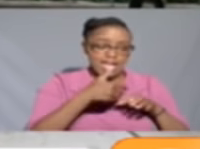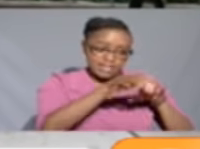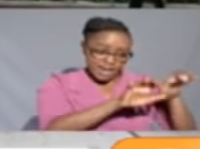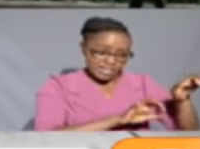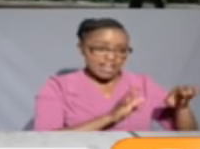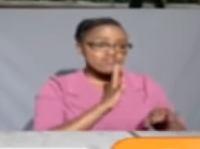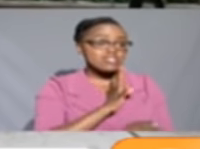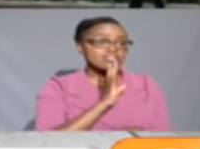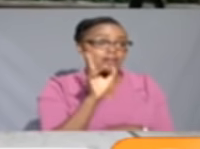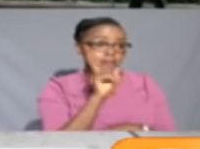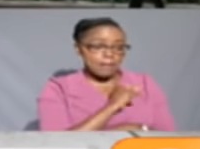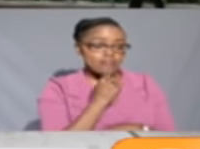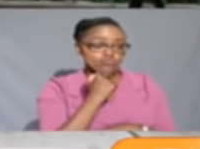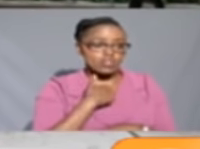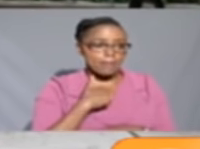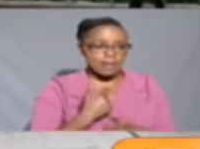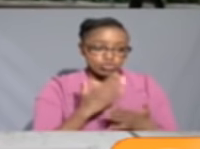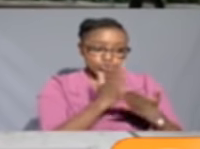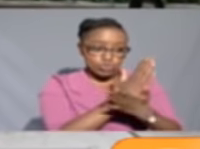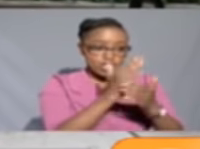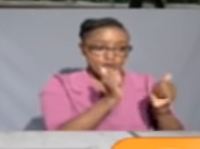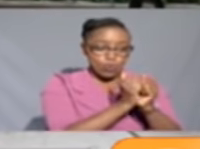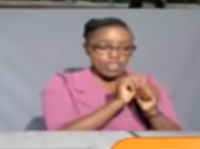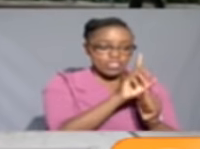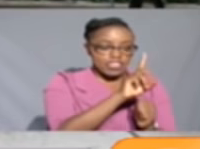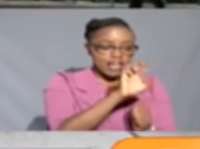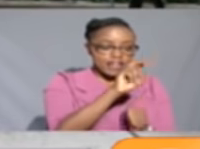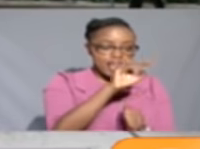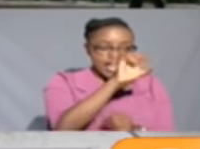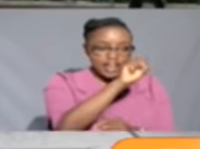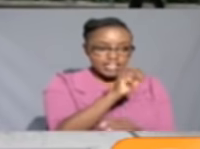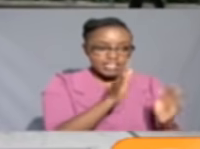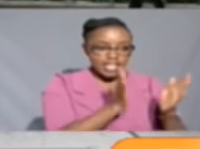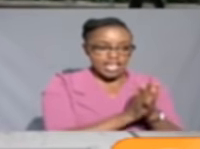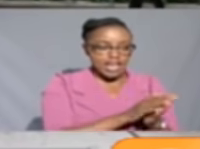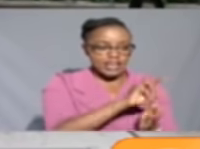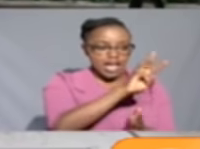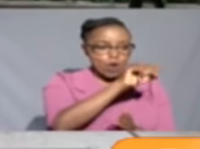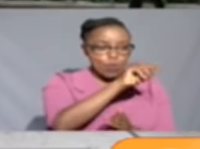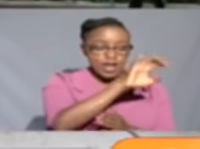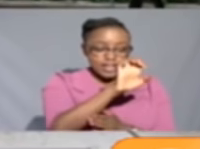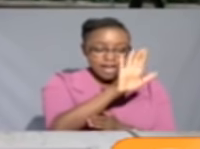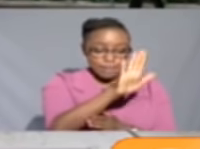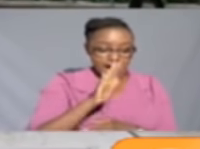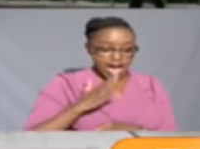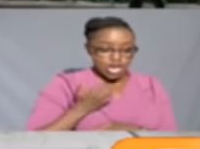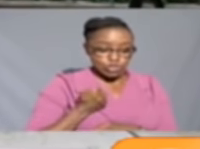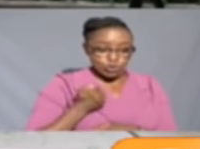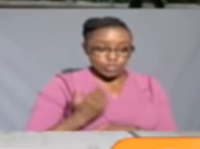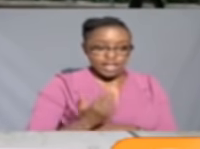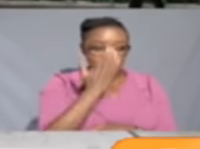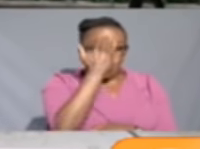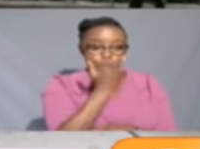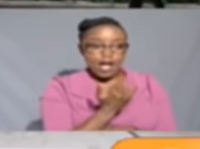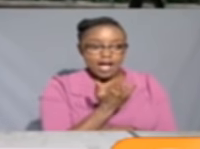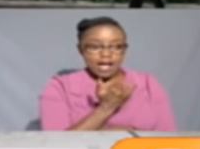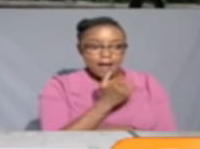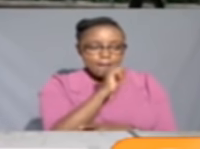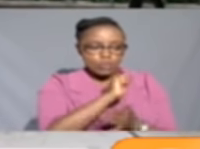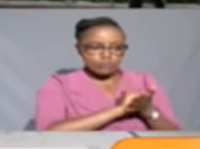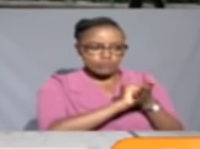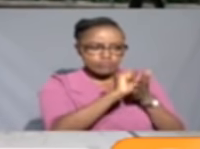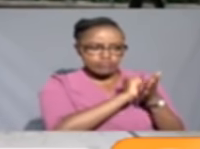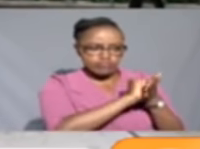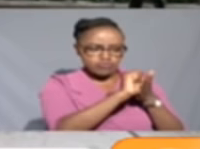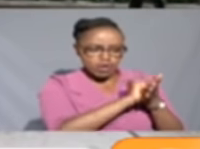speech that he told me to share with Dennis Onyango and Winnie, the daughter, so that they could print it, you